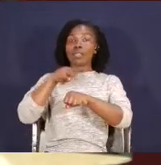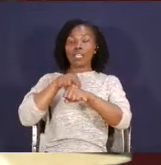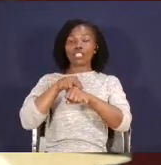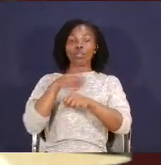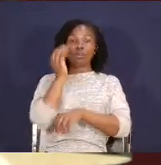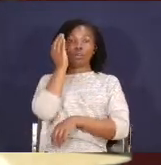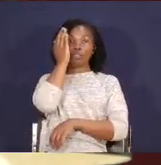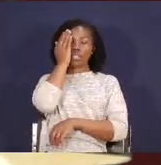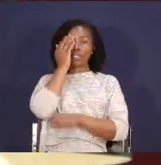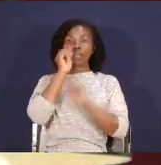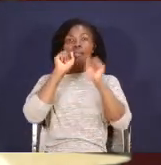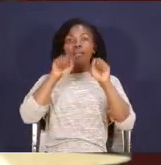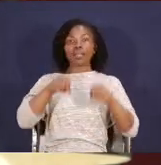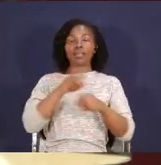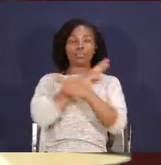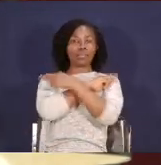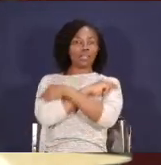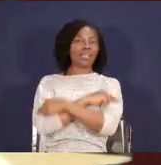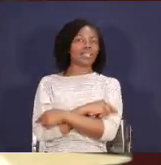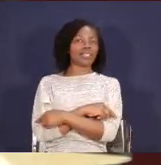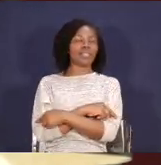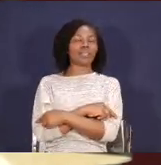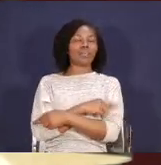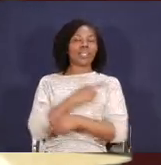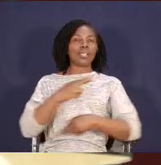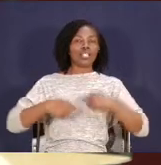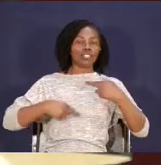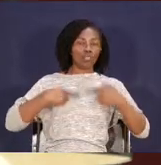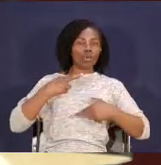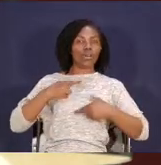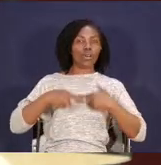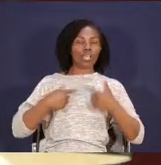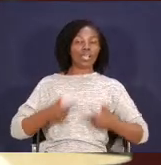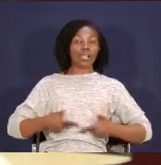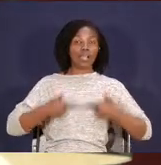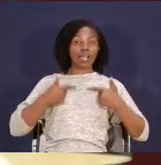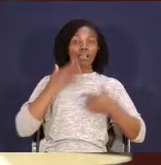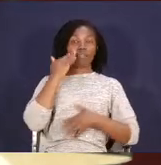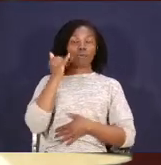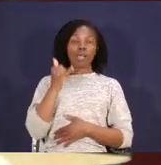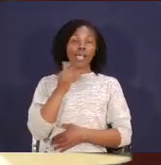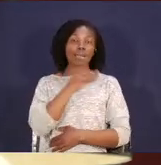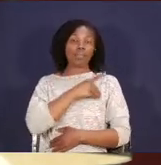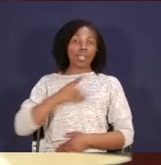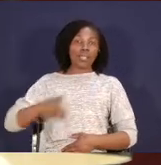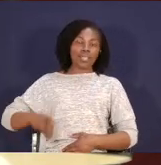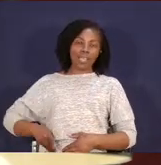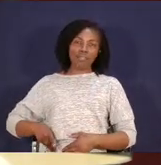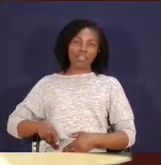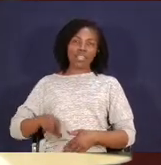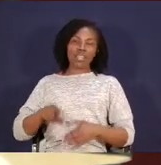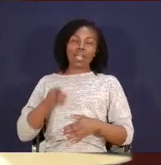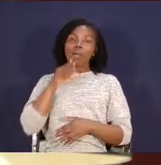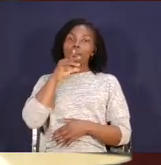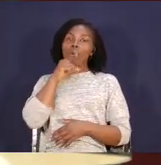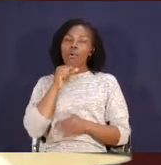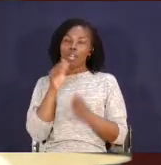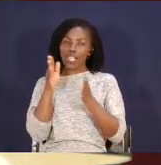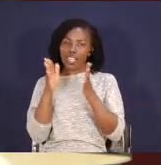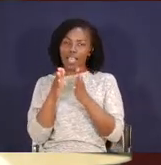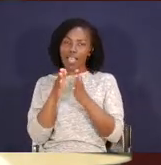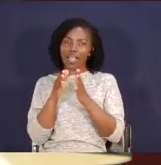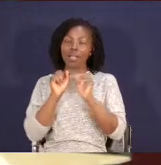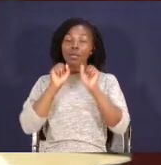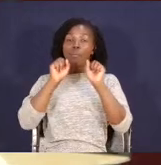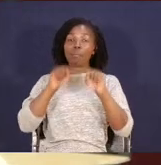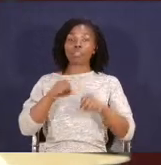rest and enjoy their meals because a young man with the little gift he had, he just simply employed it and released